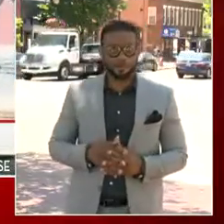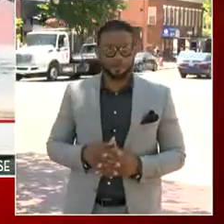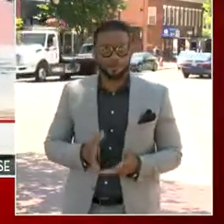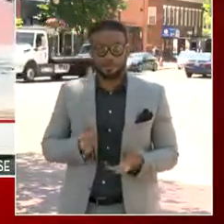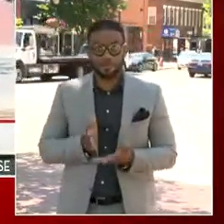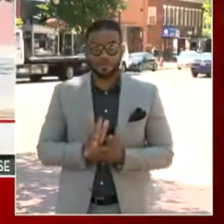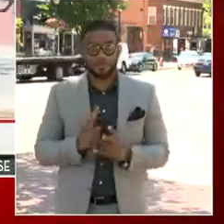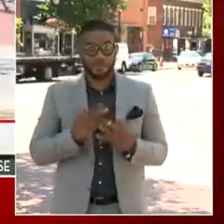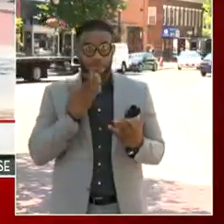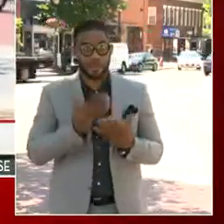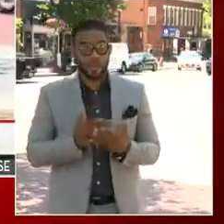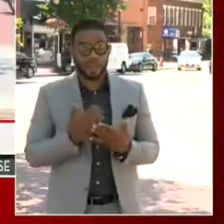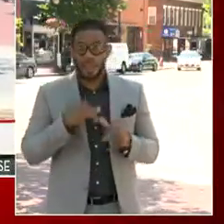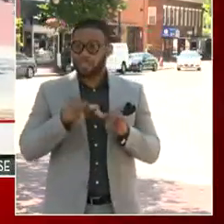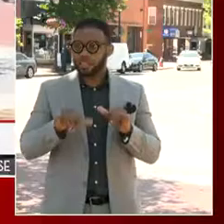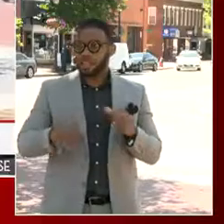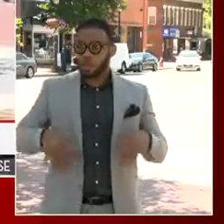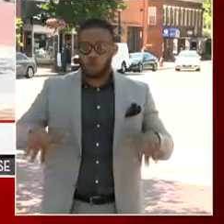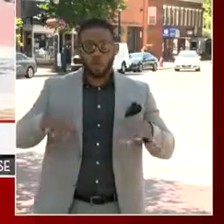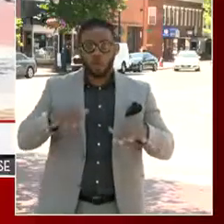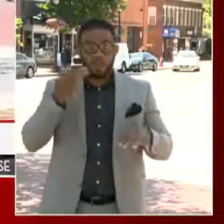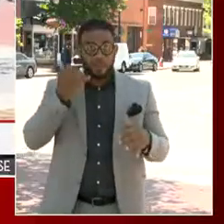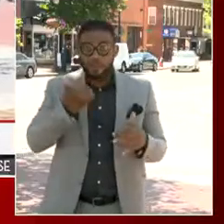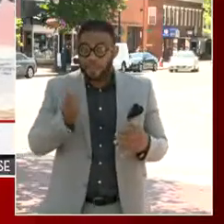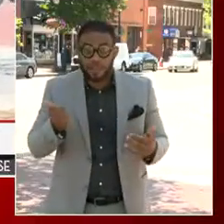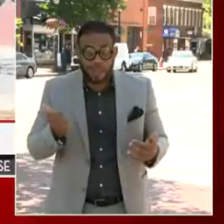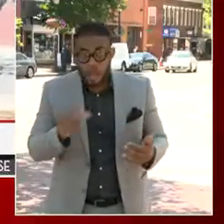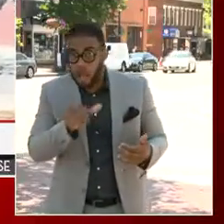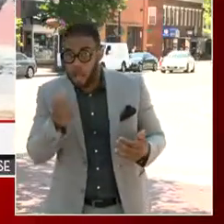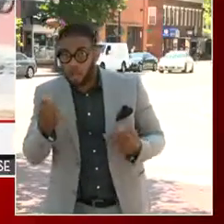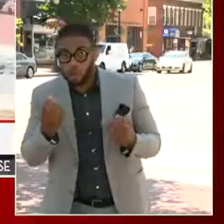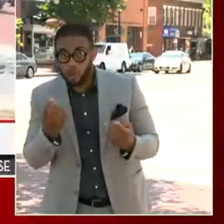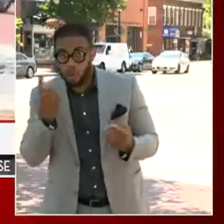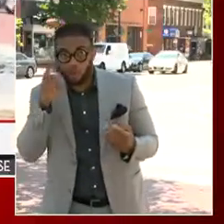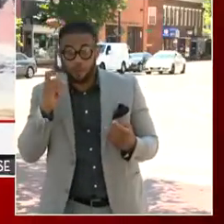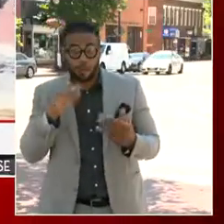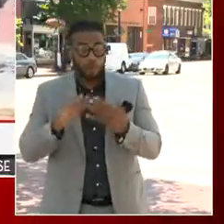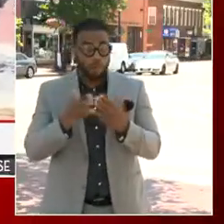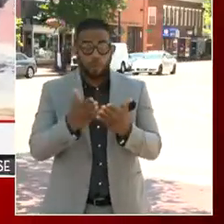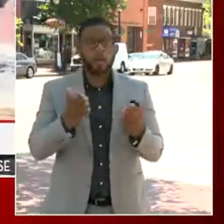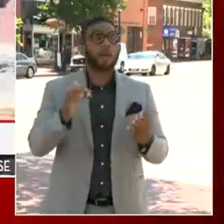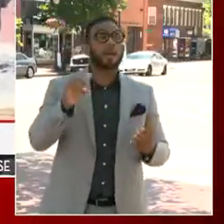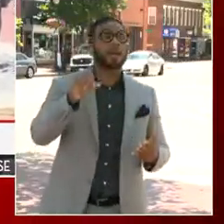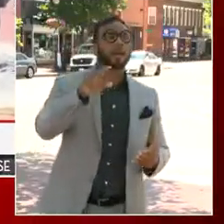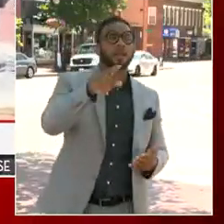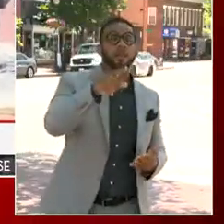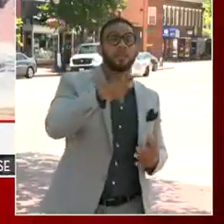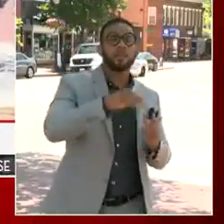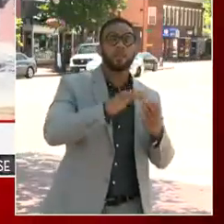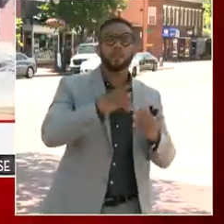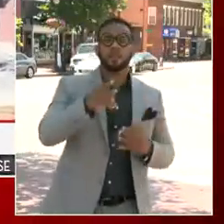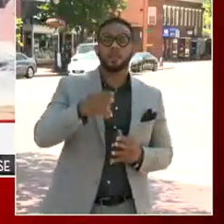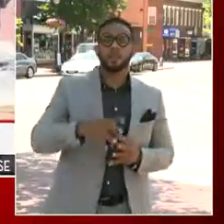All right, very good. I'll stick around if there are any other questions from the community. Yes.